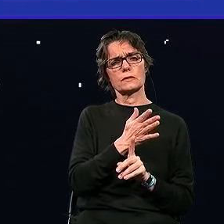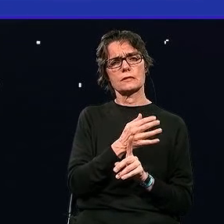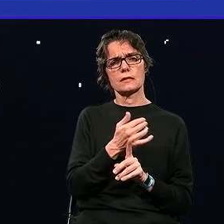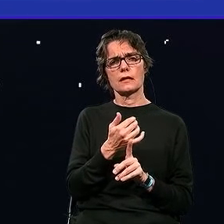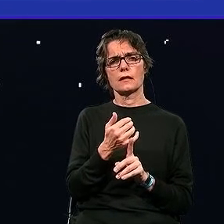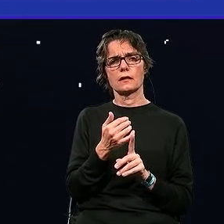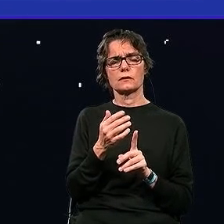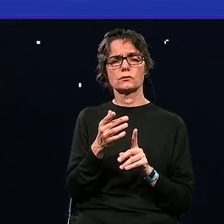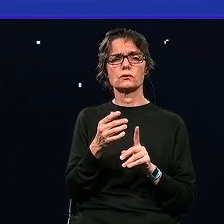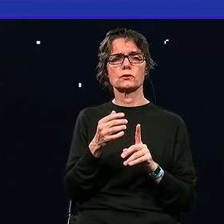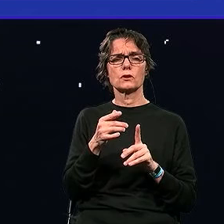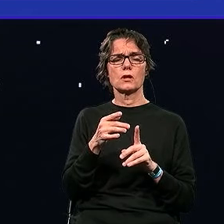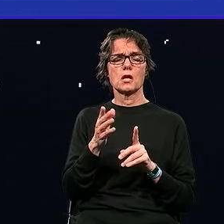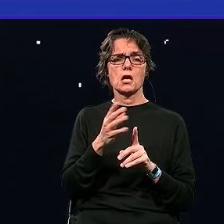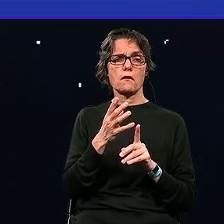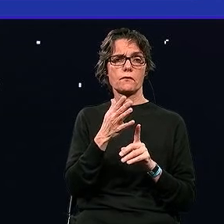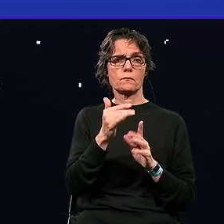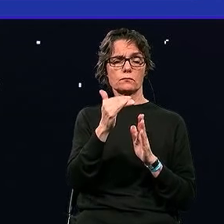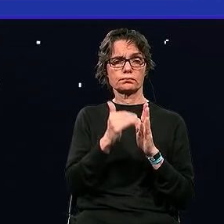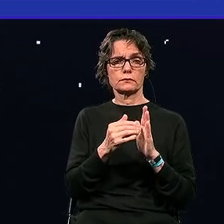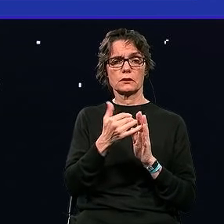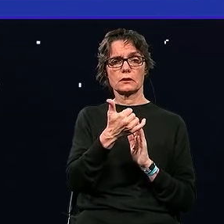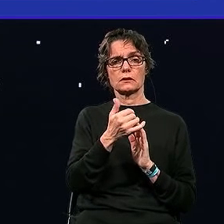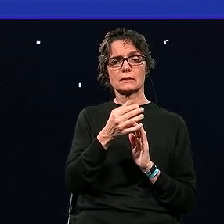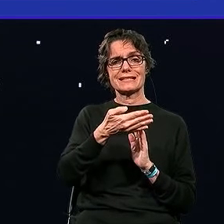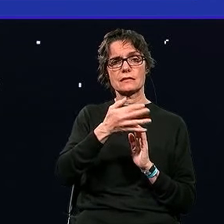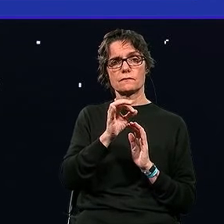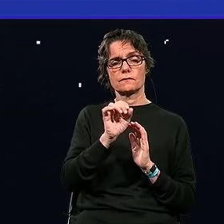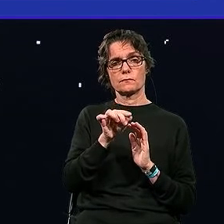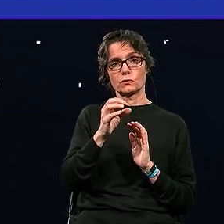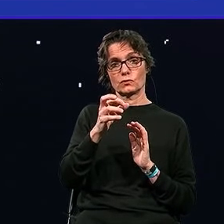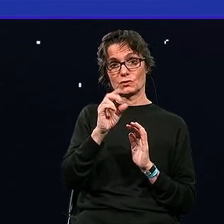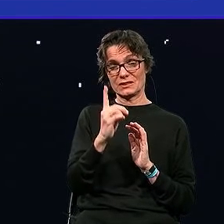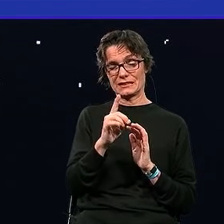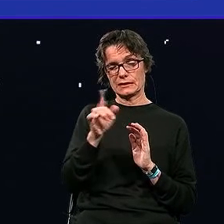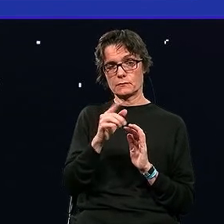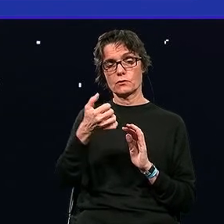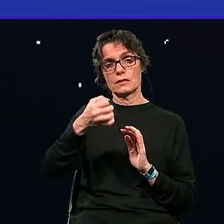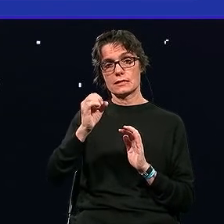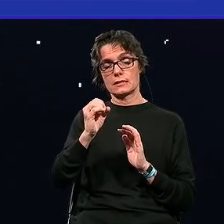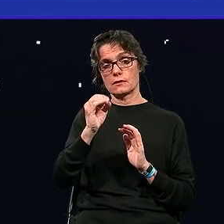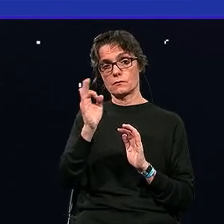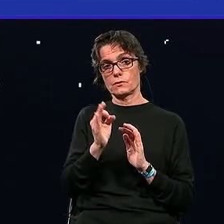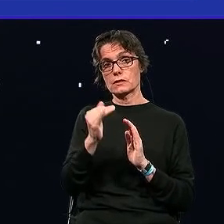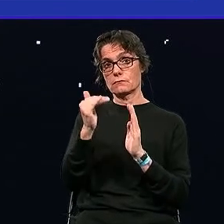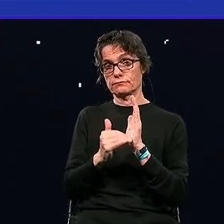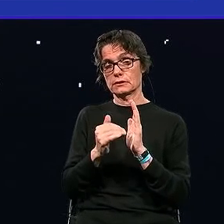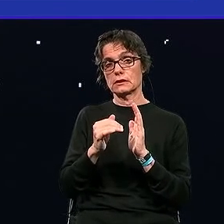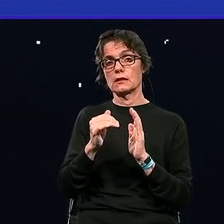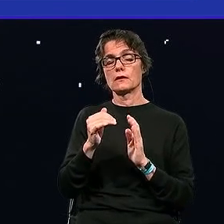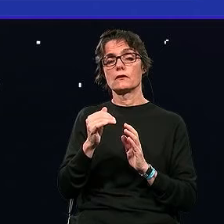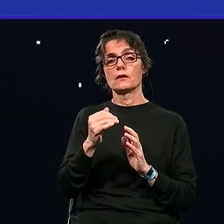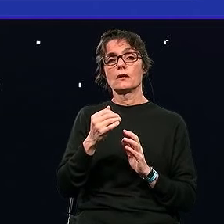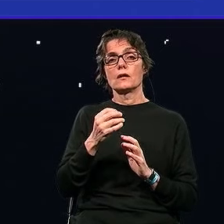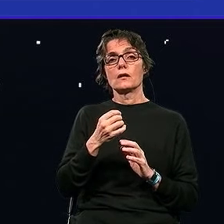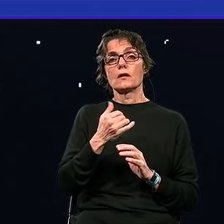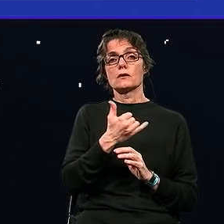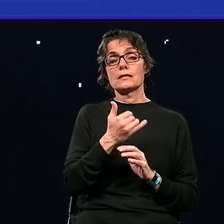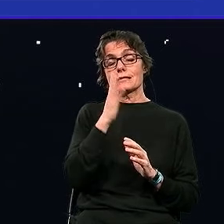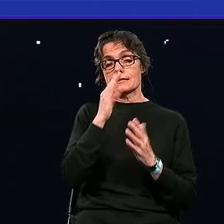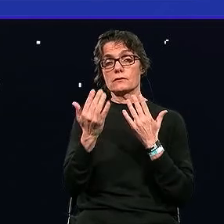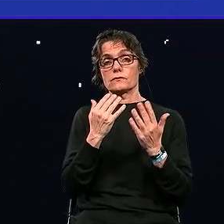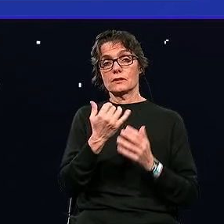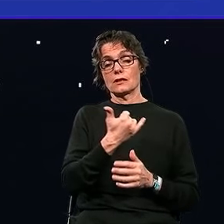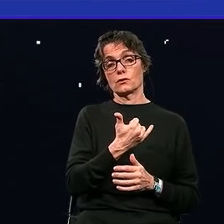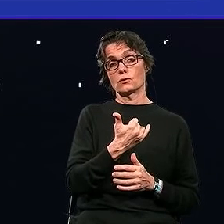years in, so 2 lots of 7.6, we should have been about 15% down on 2019 levels, and the